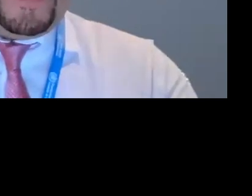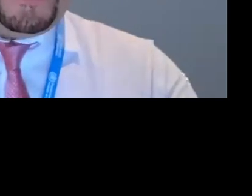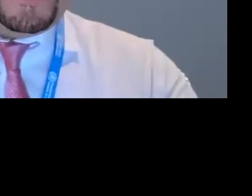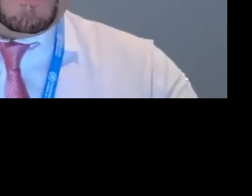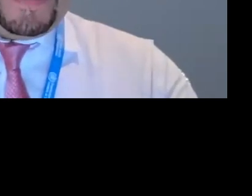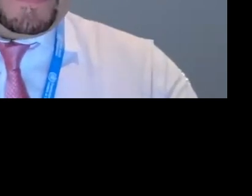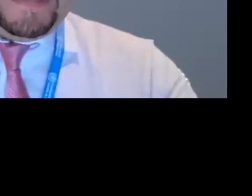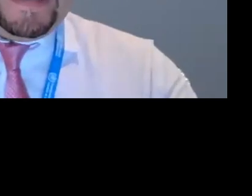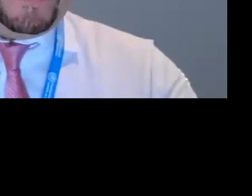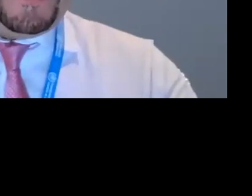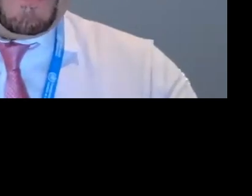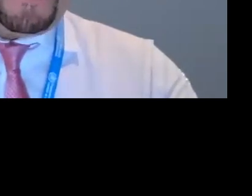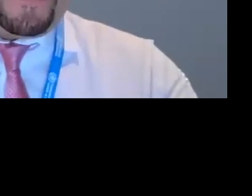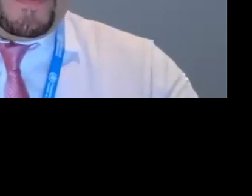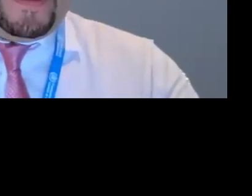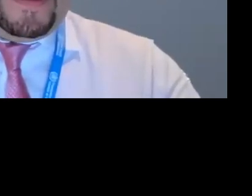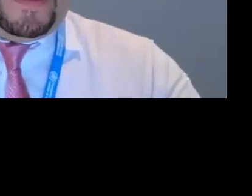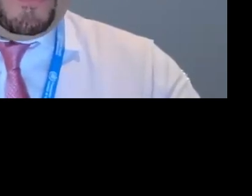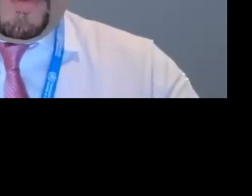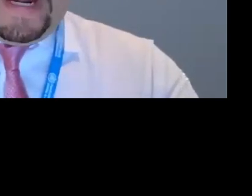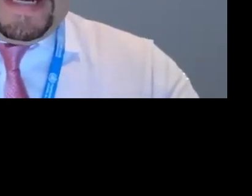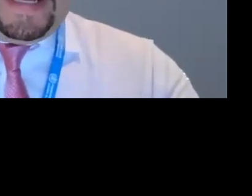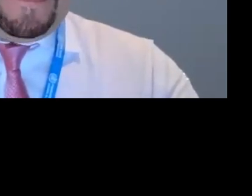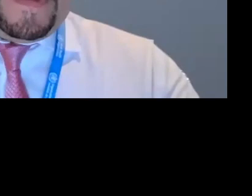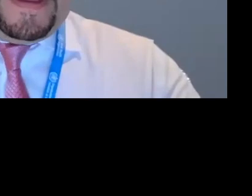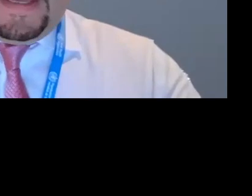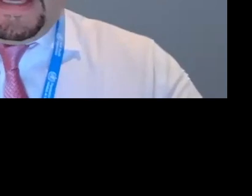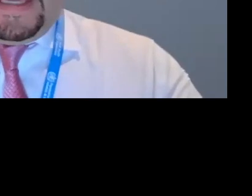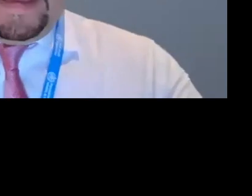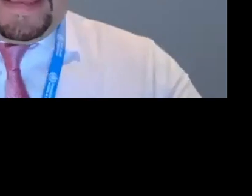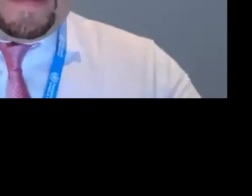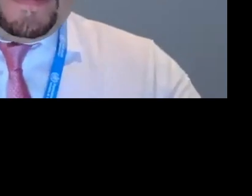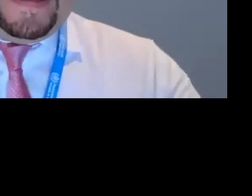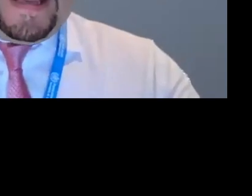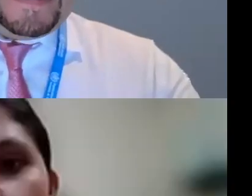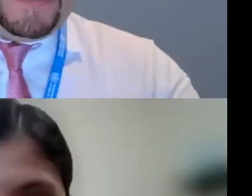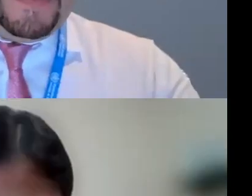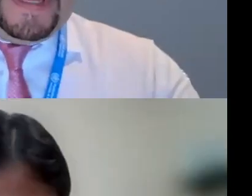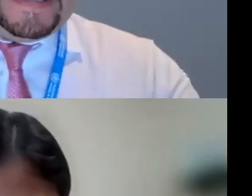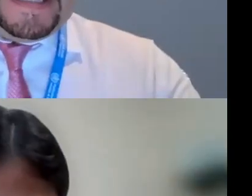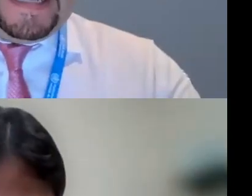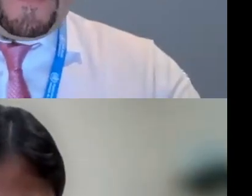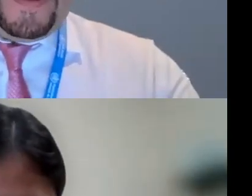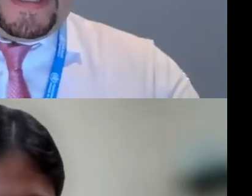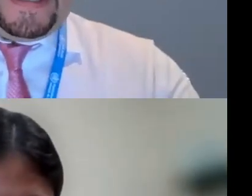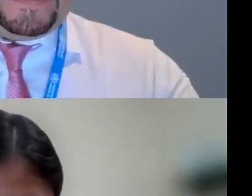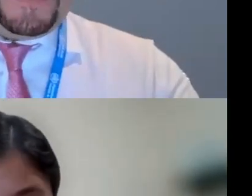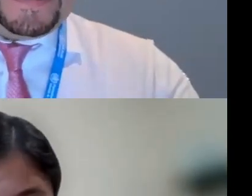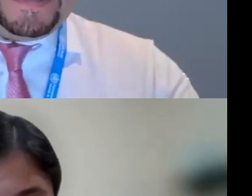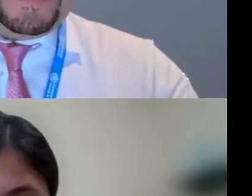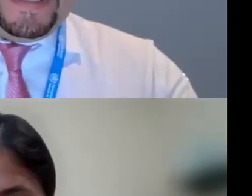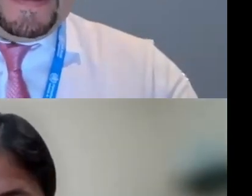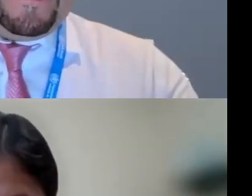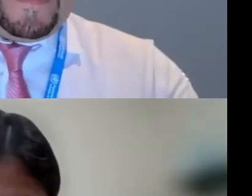couple of questions to Natalia and to Juan Ángel. I kindly ask you, please, Natalia and Juan Ángel,